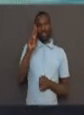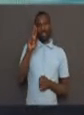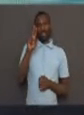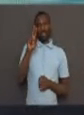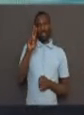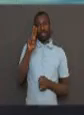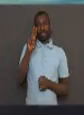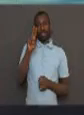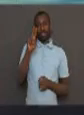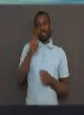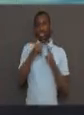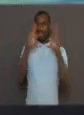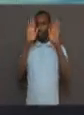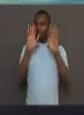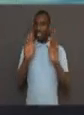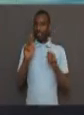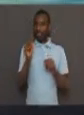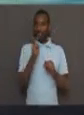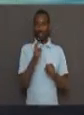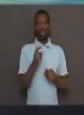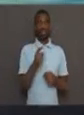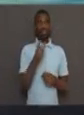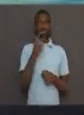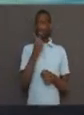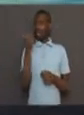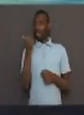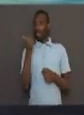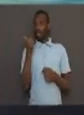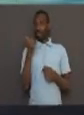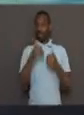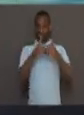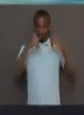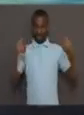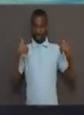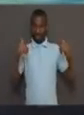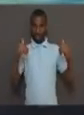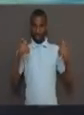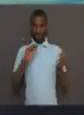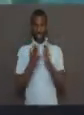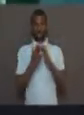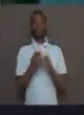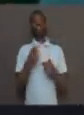uranium is capable of triggering another fission event.